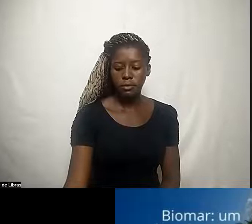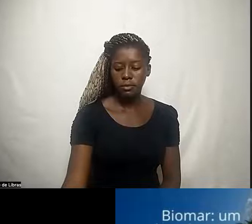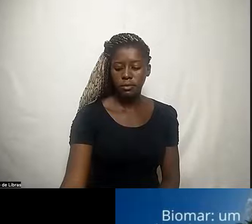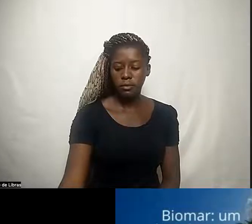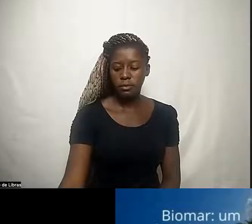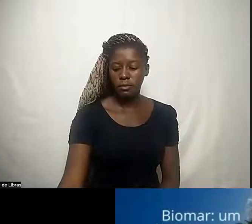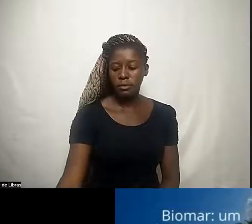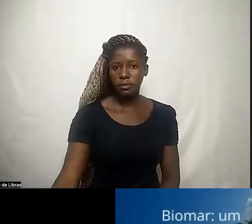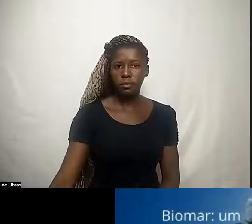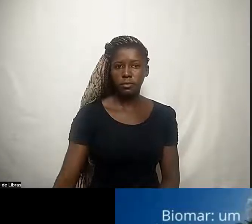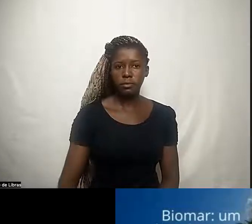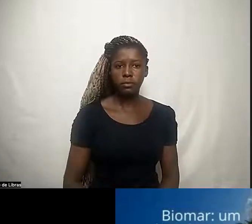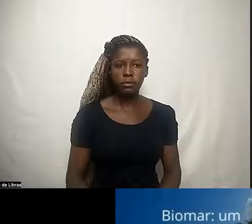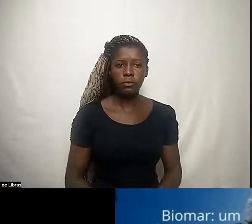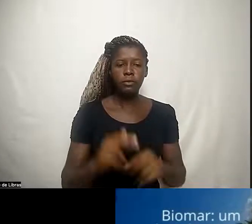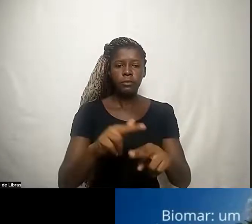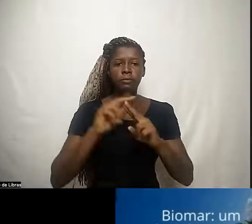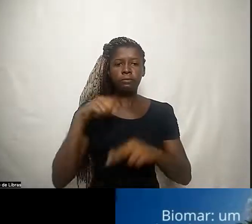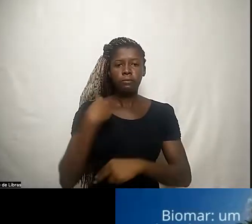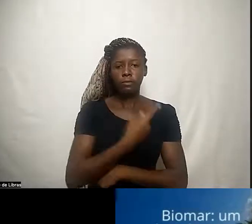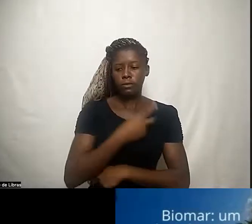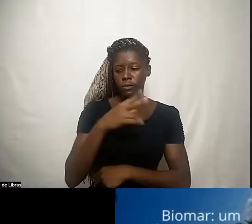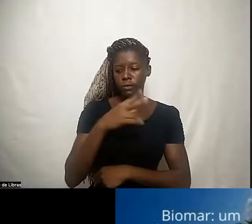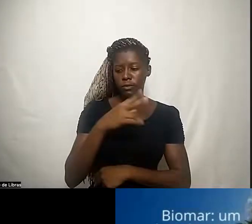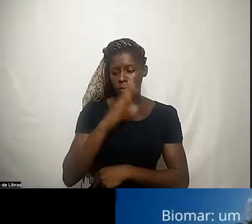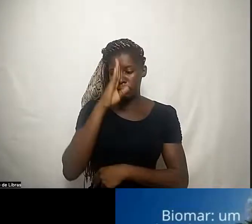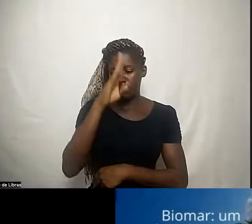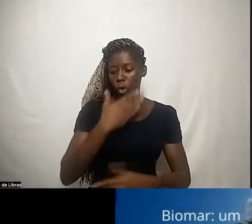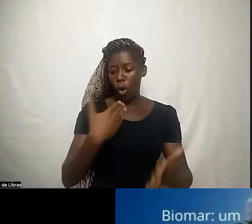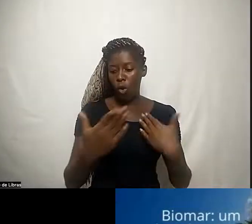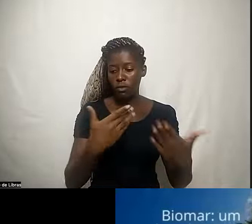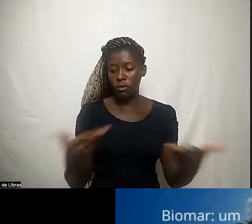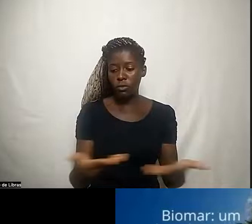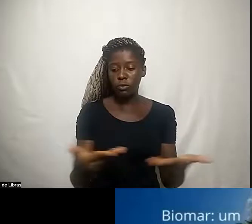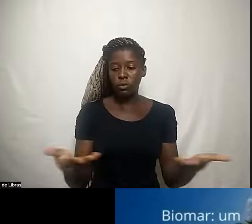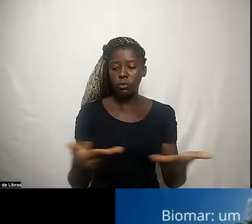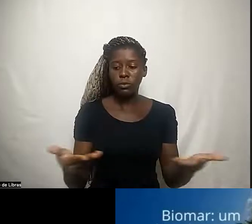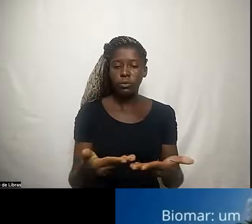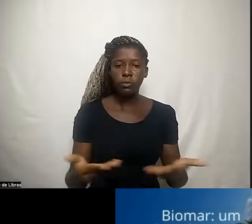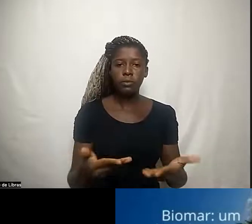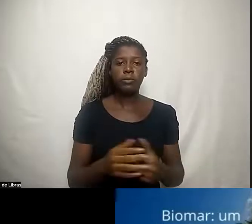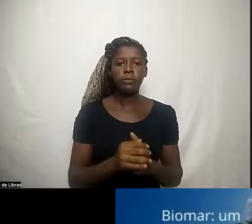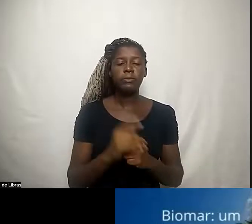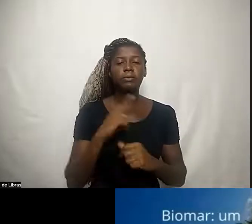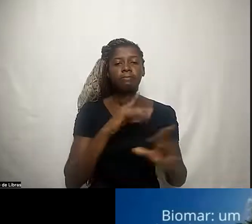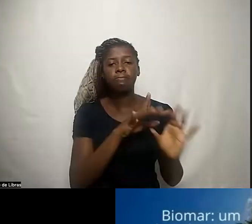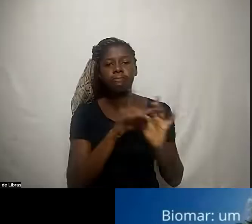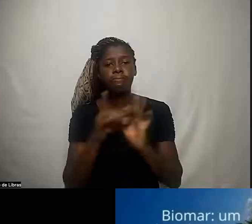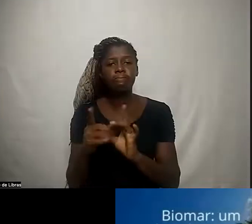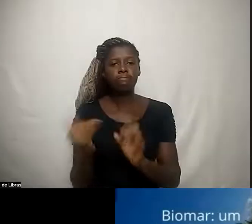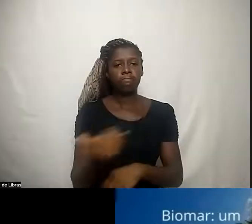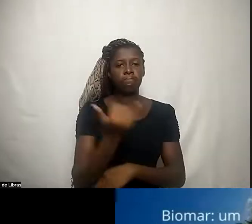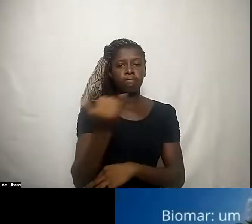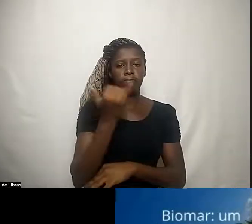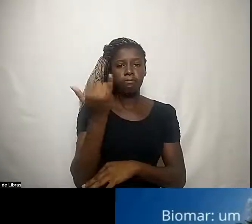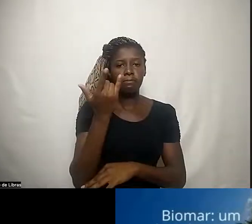our societies will be more prosper. So that's our background. We want to show this virtuous cycle